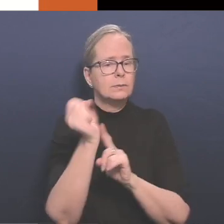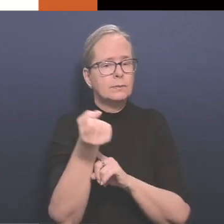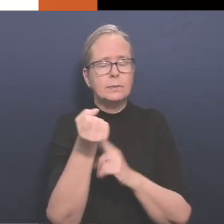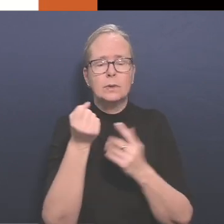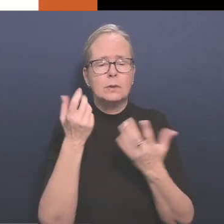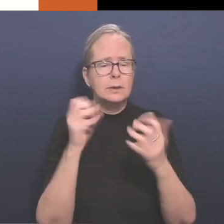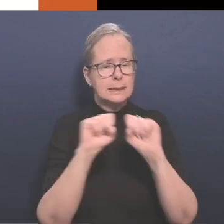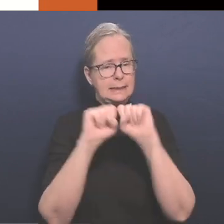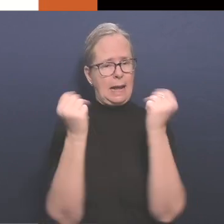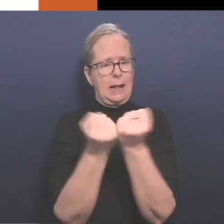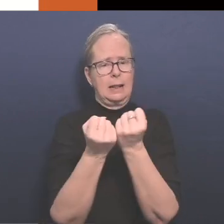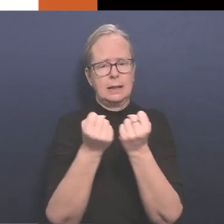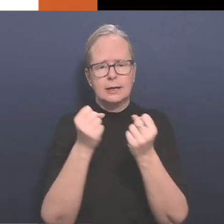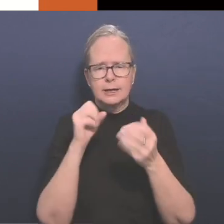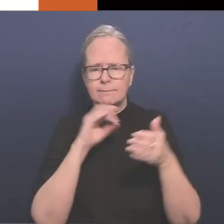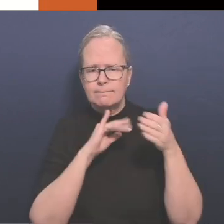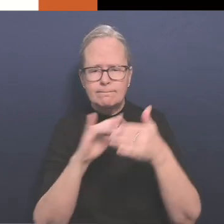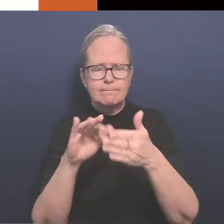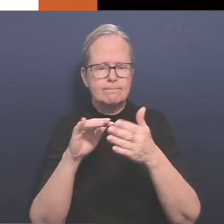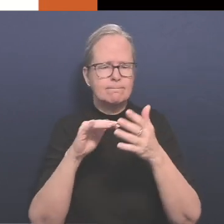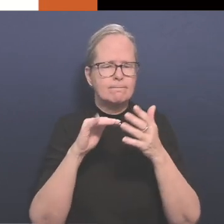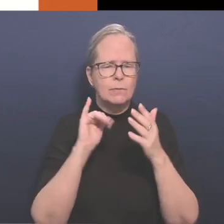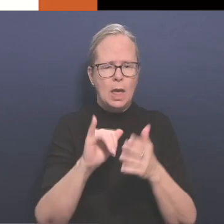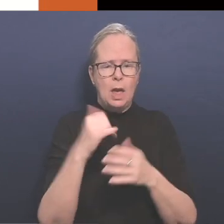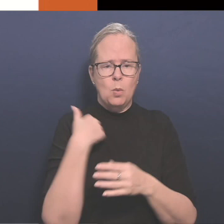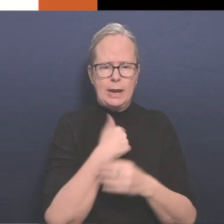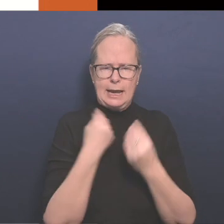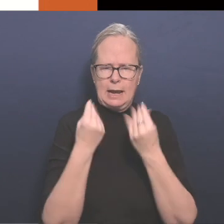Disability Benefits Compass have been developed.